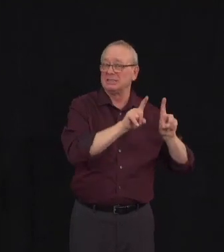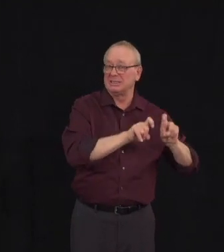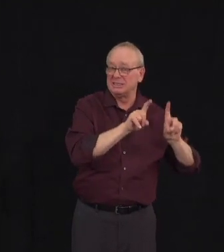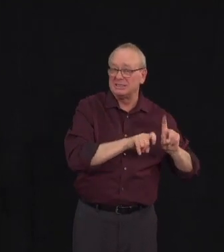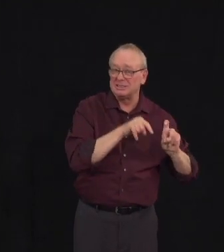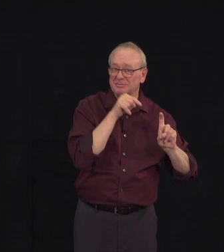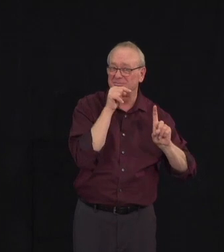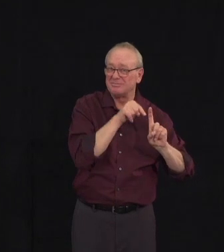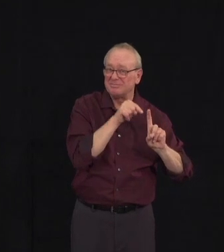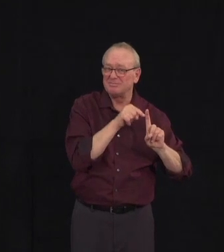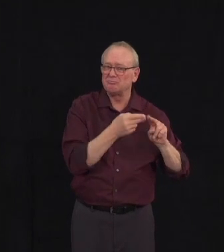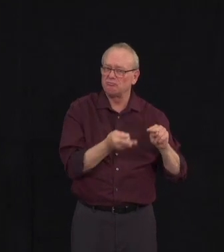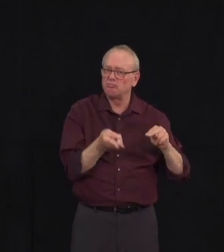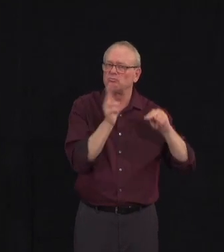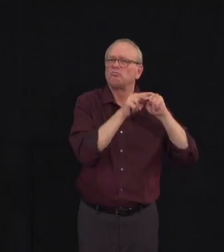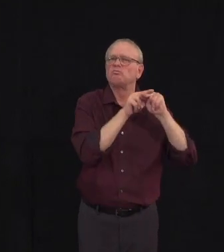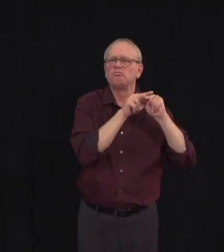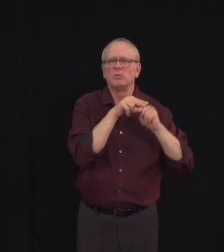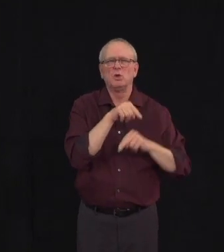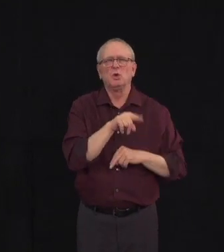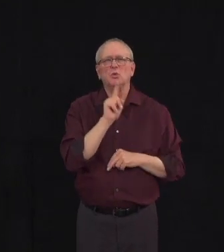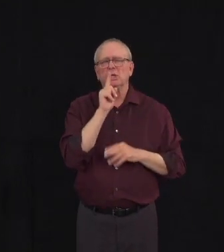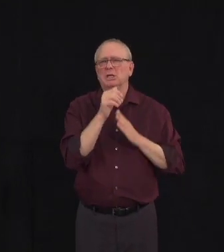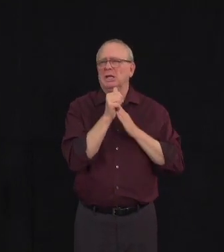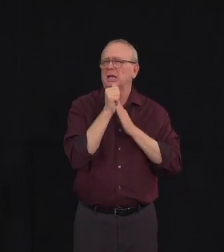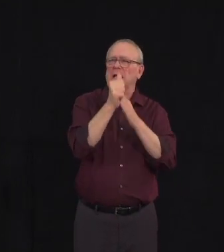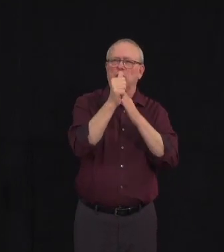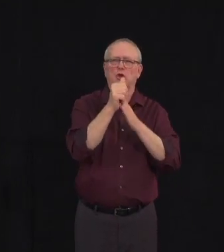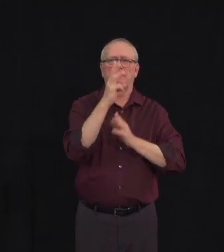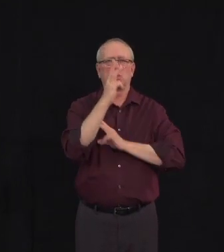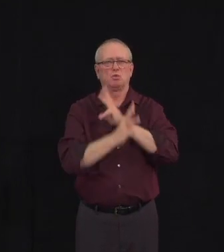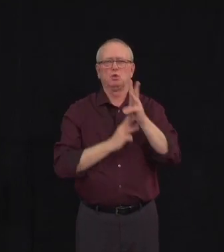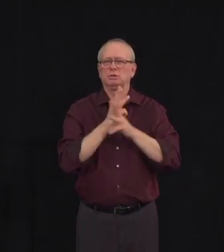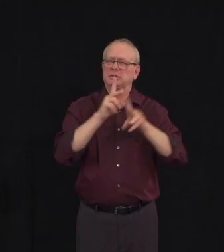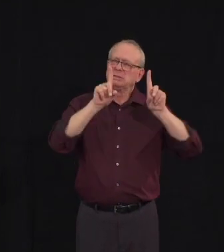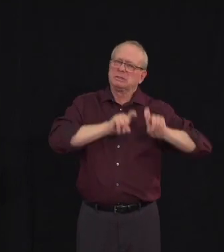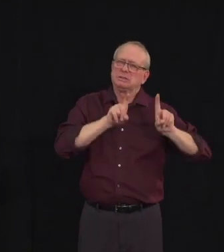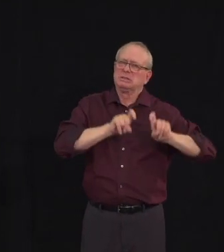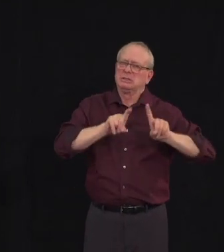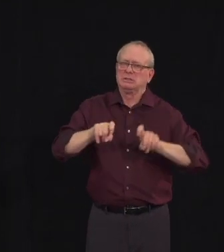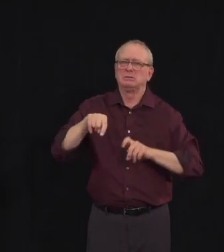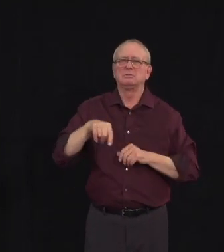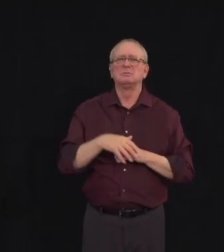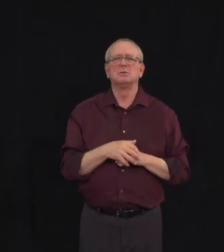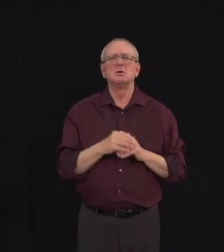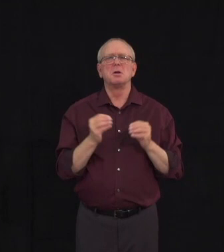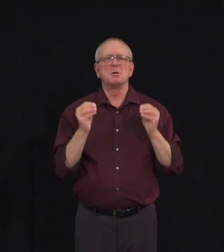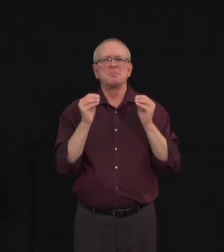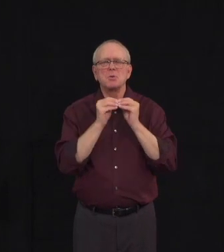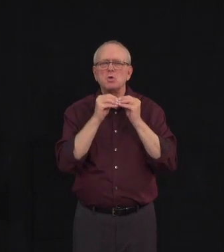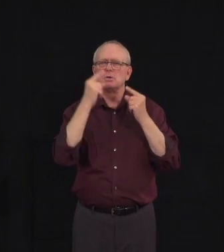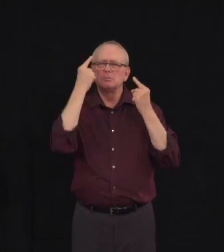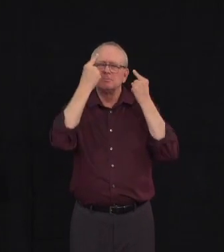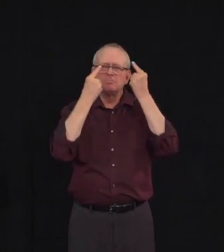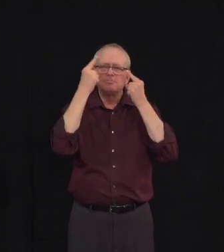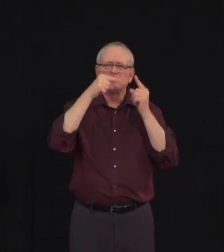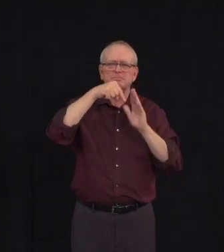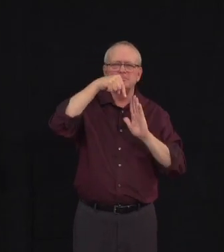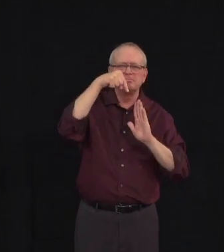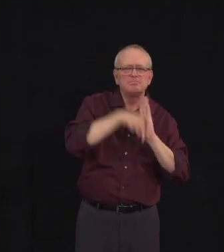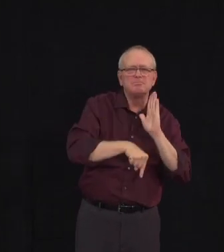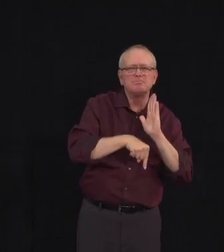robust and comprehensive contact tracing, aided by technology, to quickly notify people who may have been